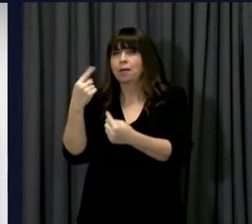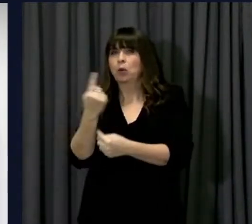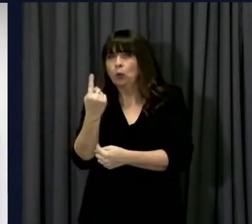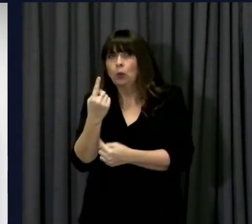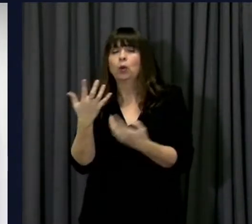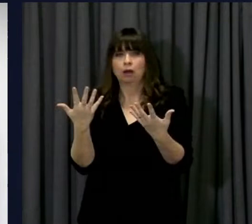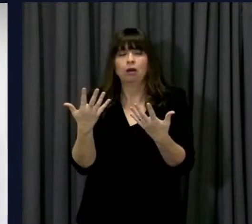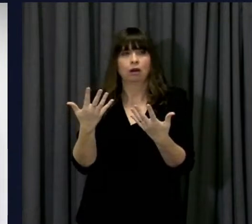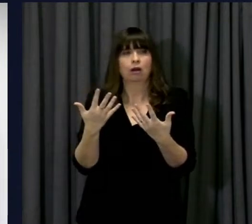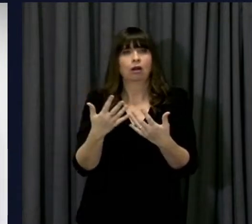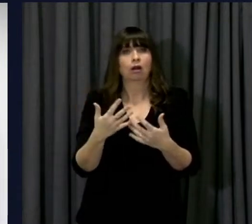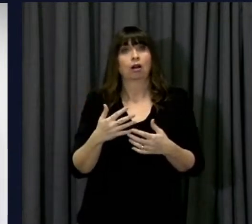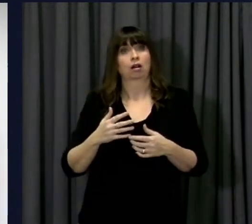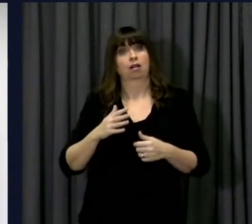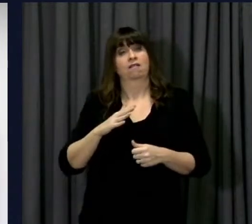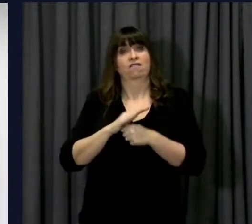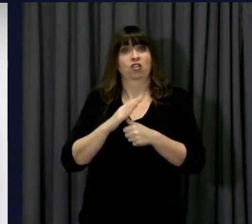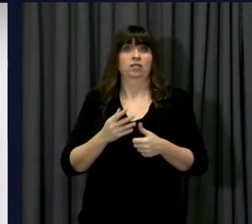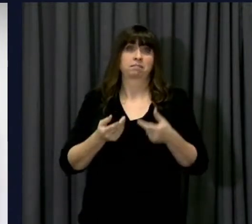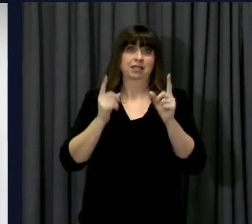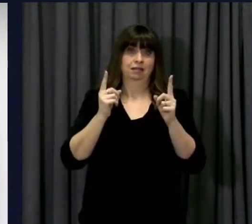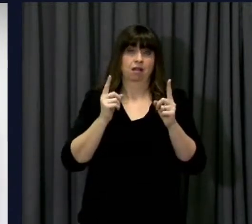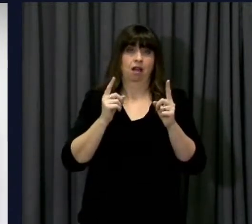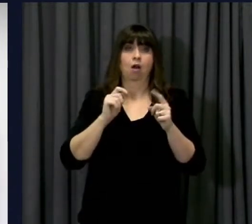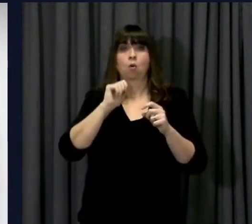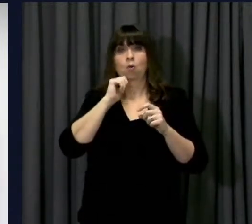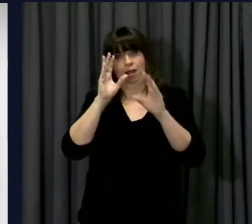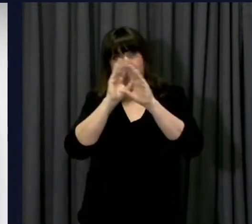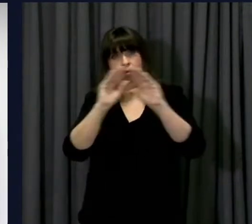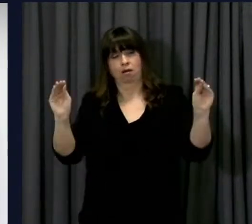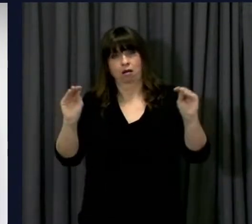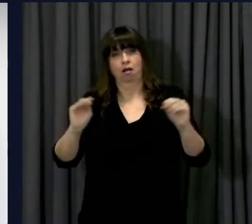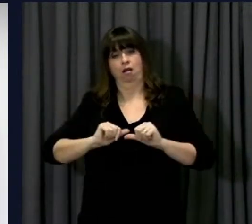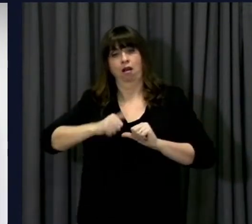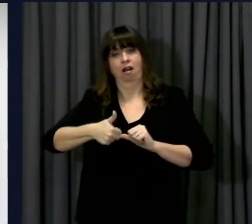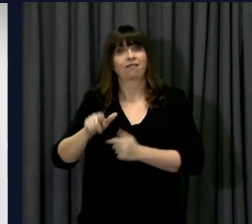say, or the First Minister will have more to say when those meetings have concluded.